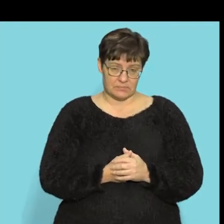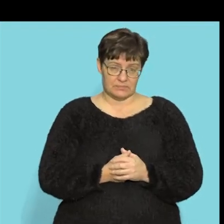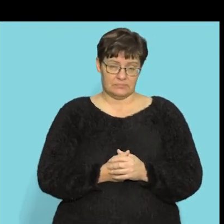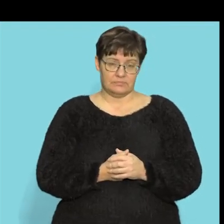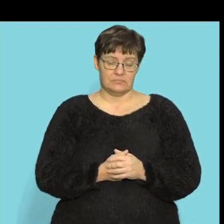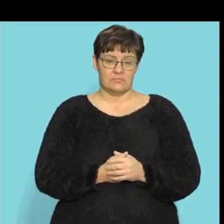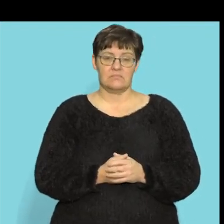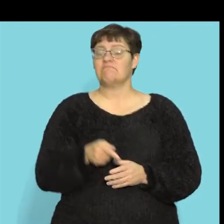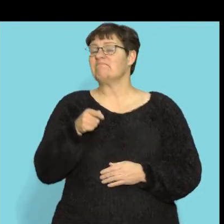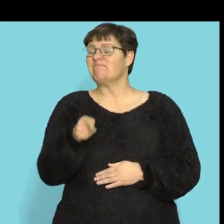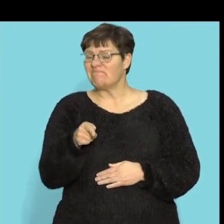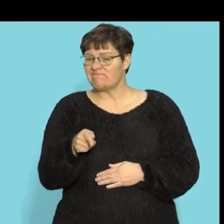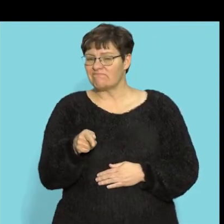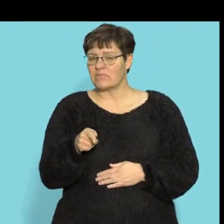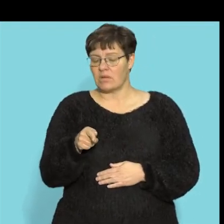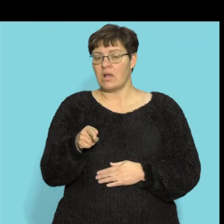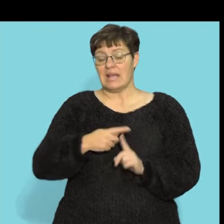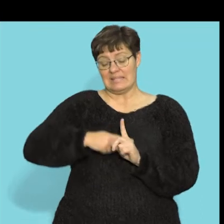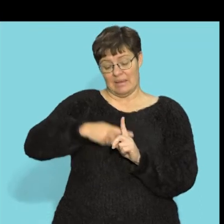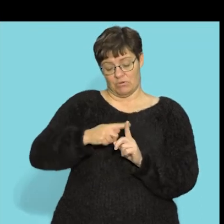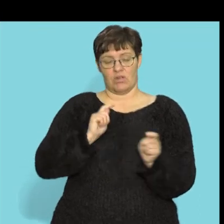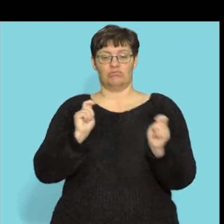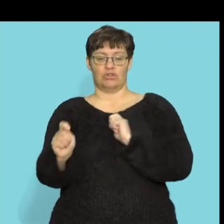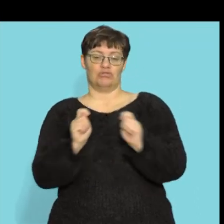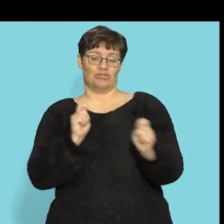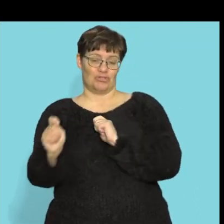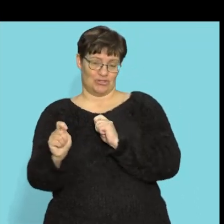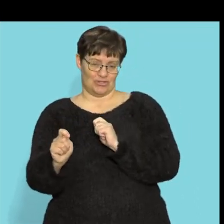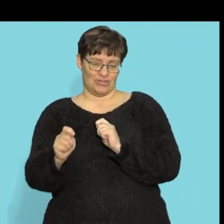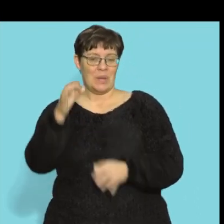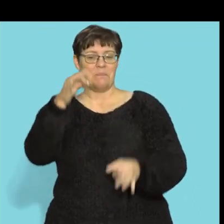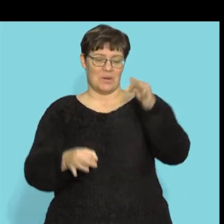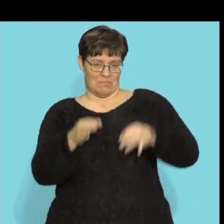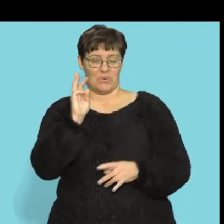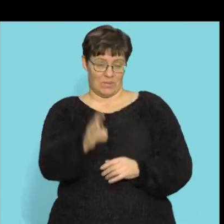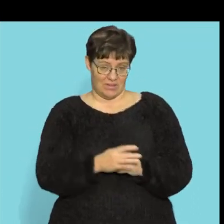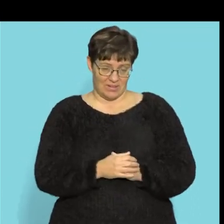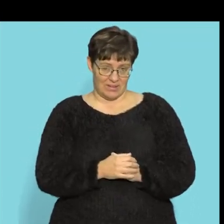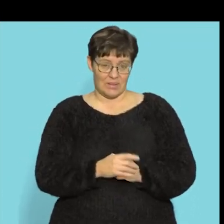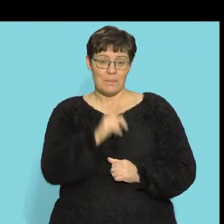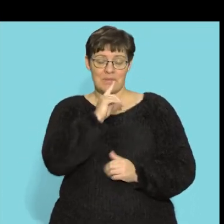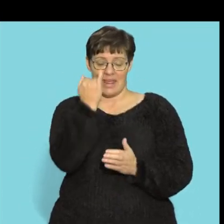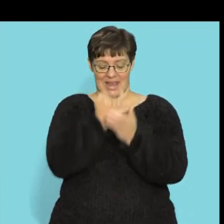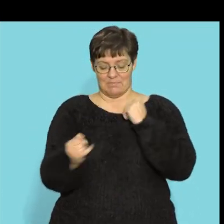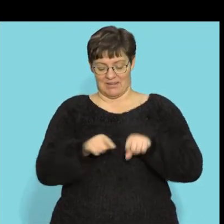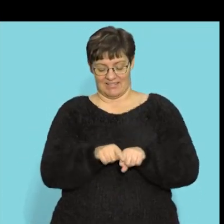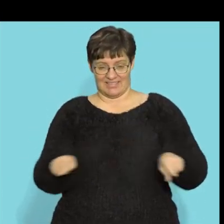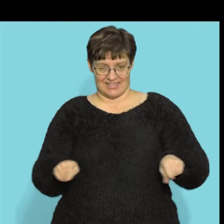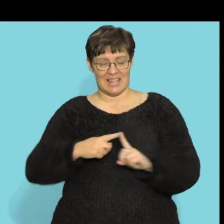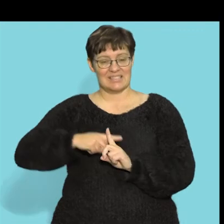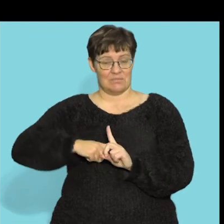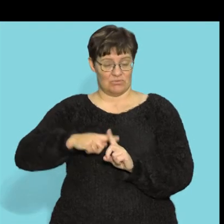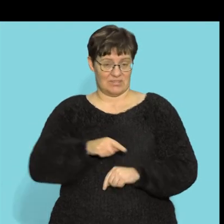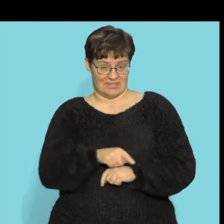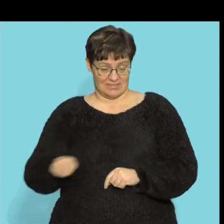of a conductor is what is going to be changed, varied, or manipulated. This becomes our independent variable, okay?